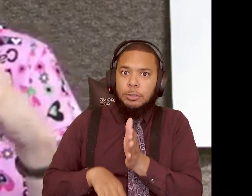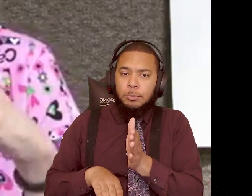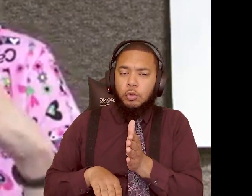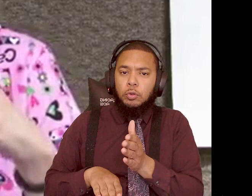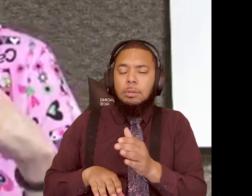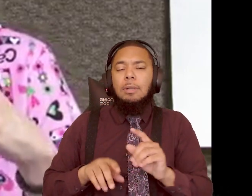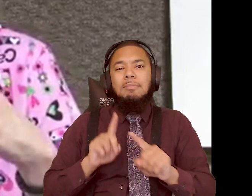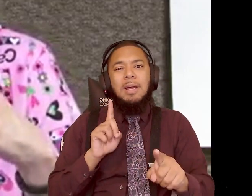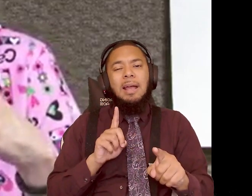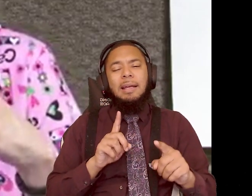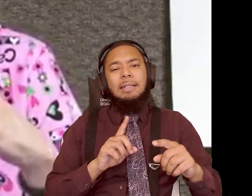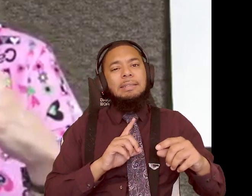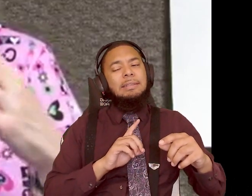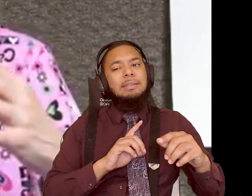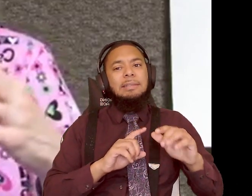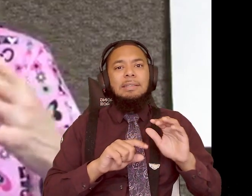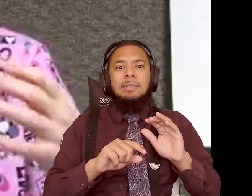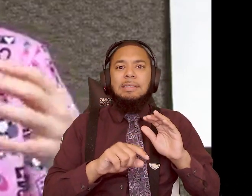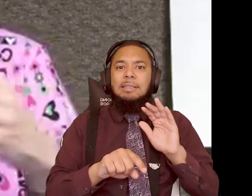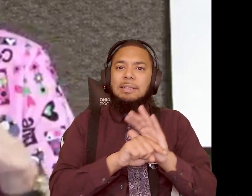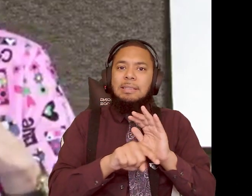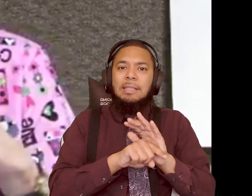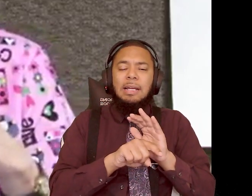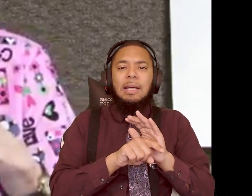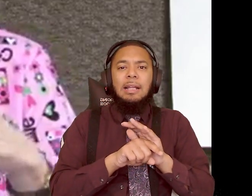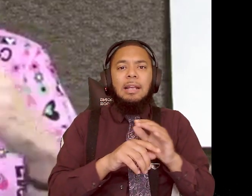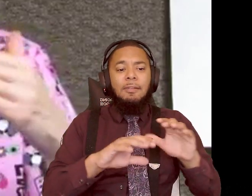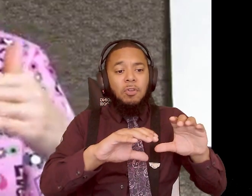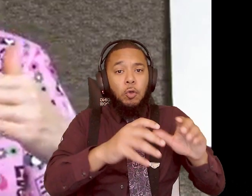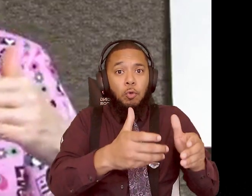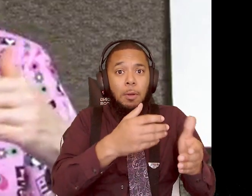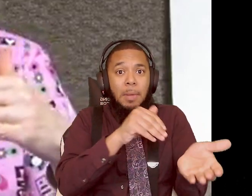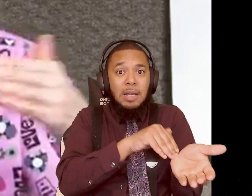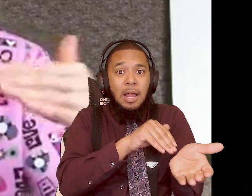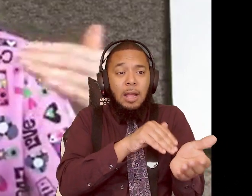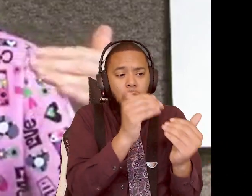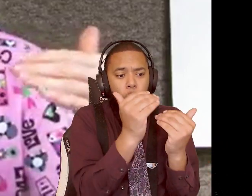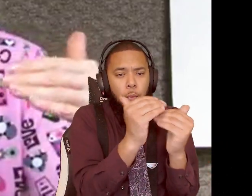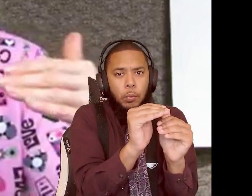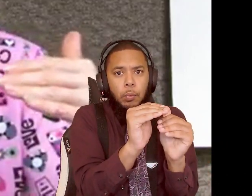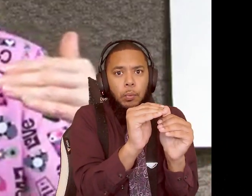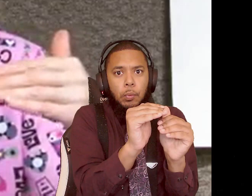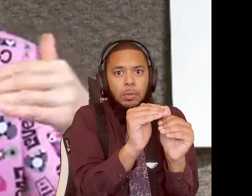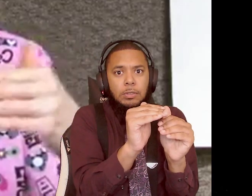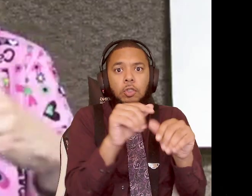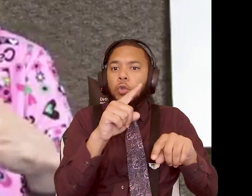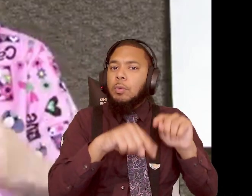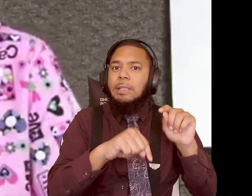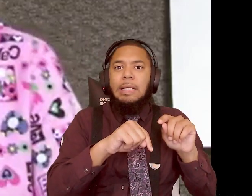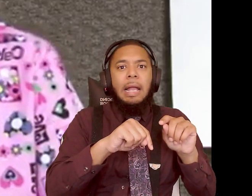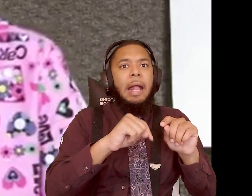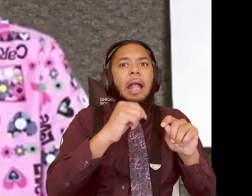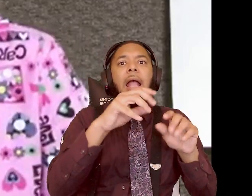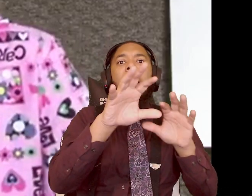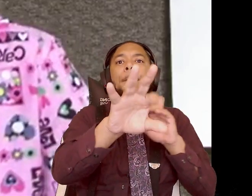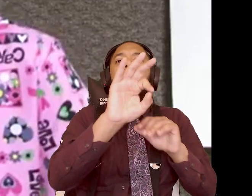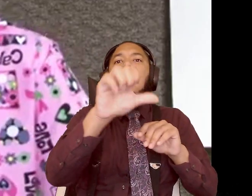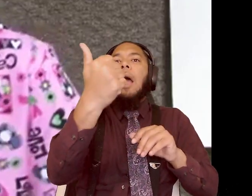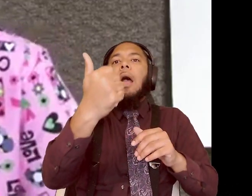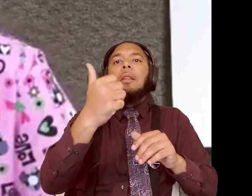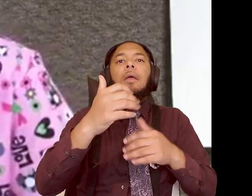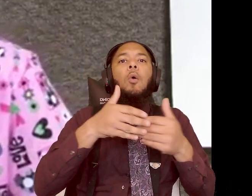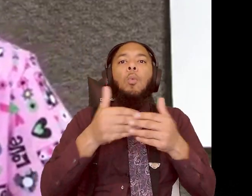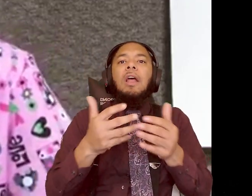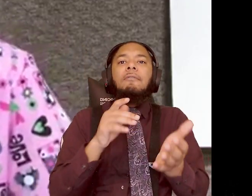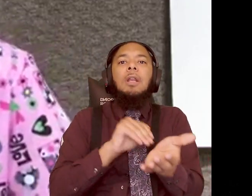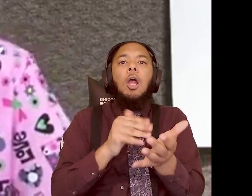have a certain amount of doctors that have agreed to do this plan. So you're limited in your choice of doctors. All right? Now, the